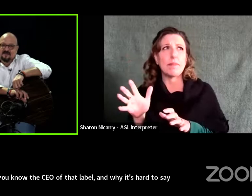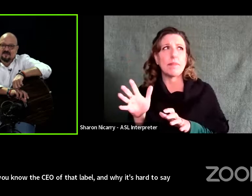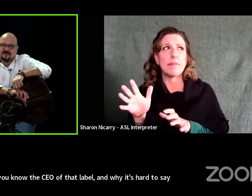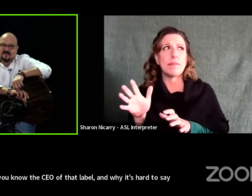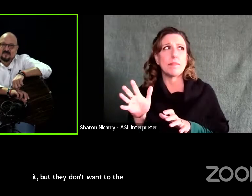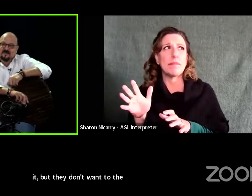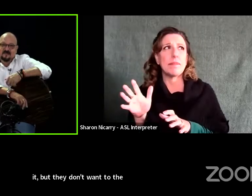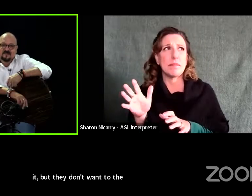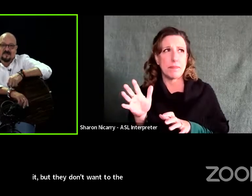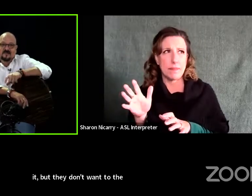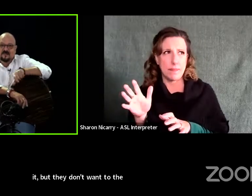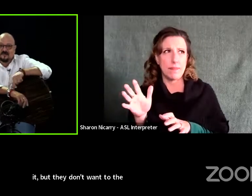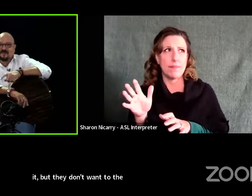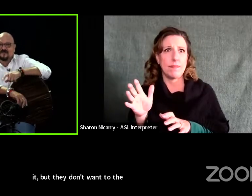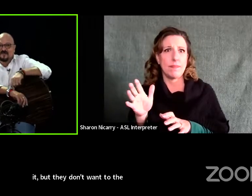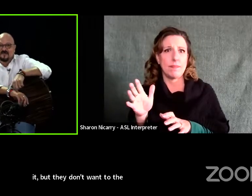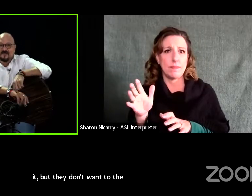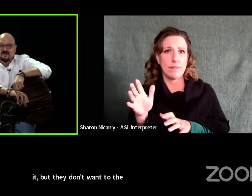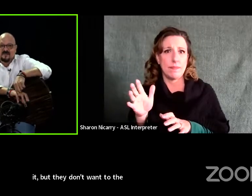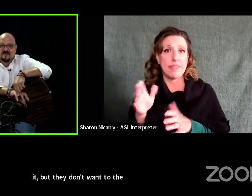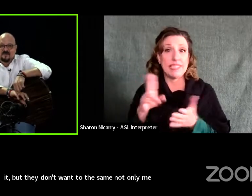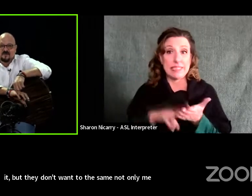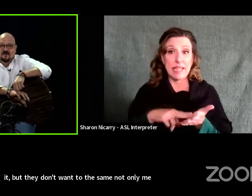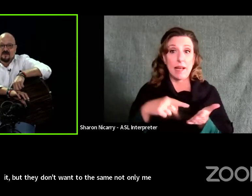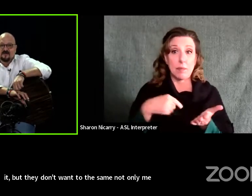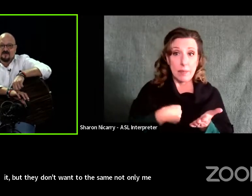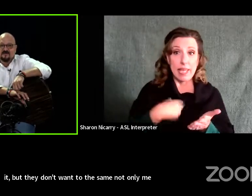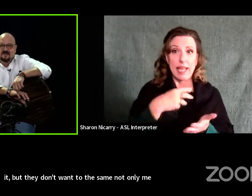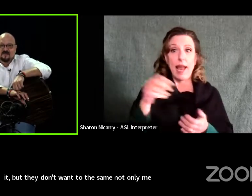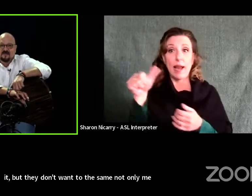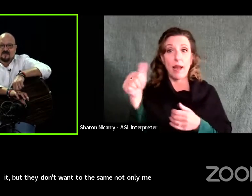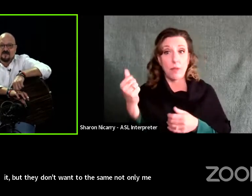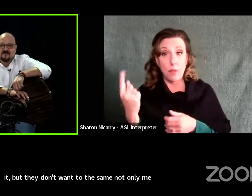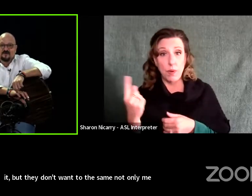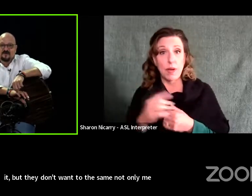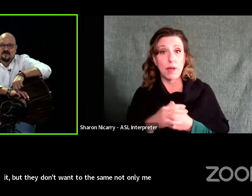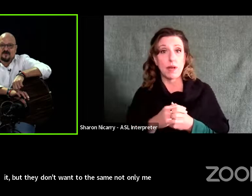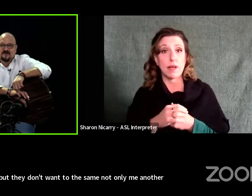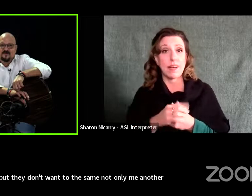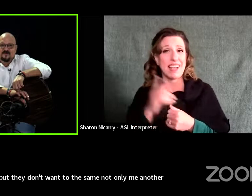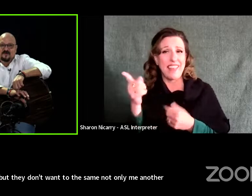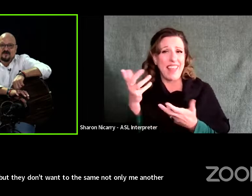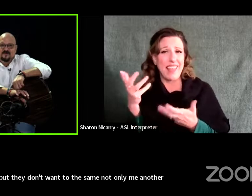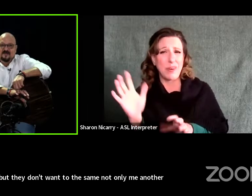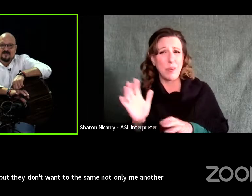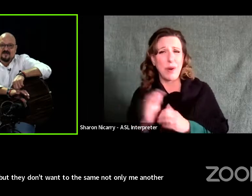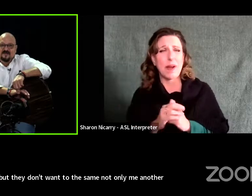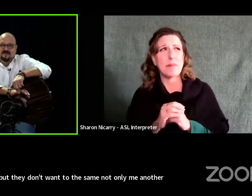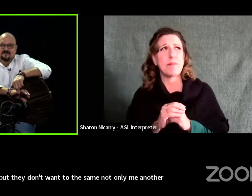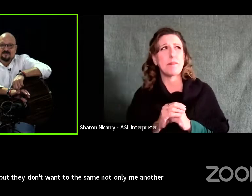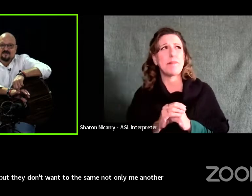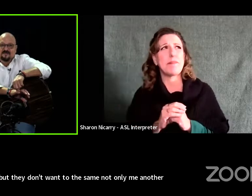they signed. Not only me and other singer-songwriters, but they don't wanna,